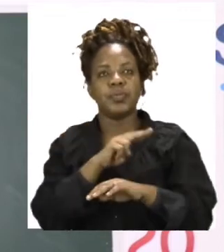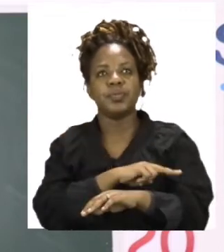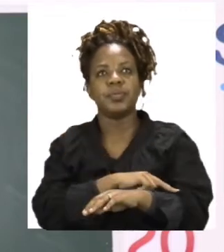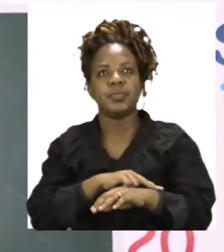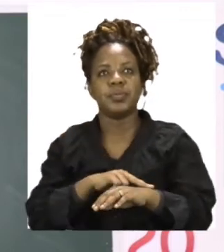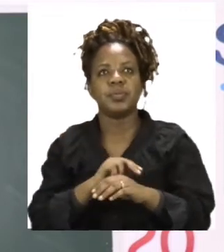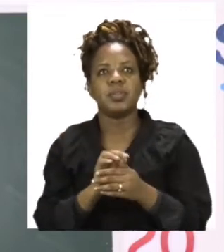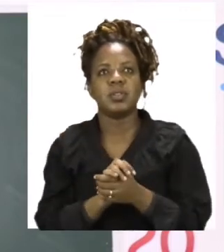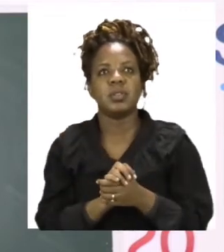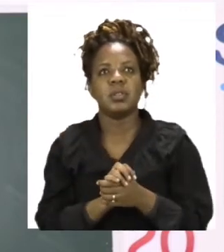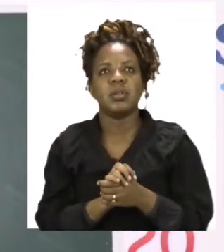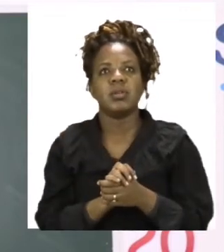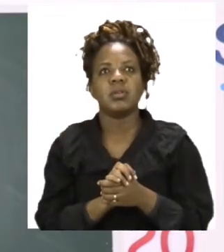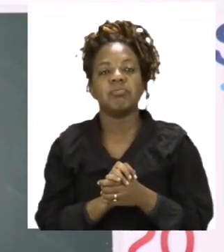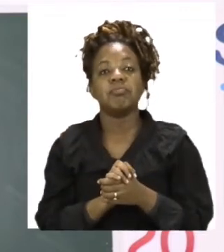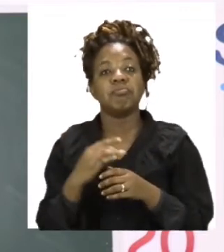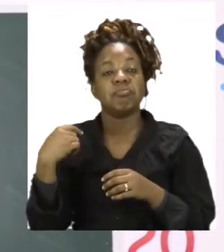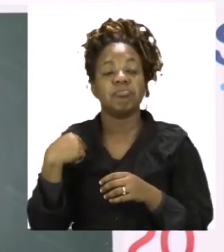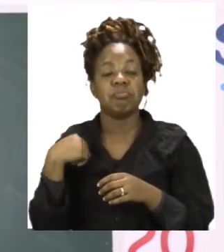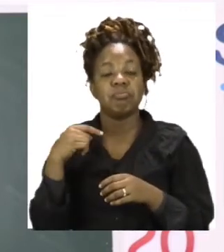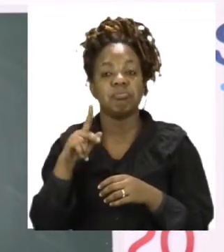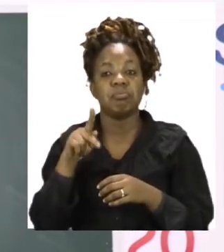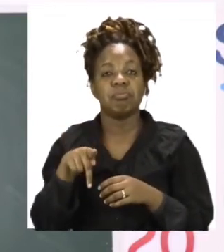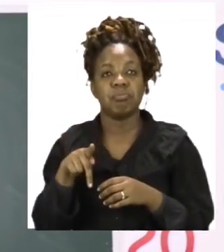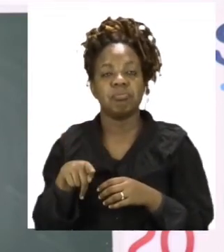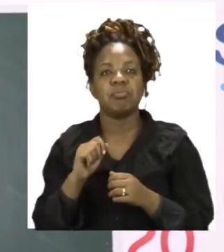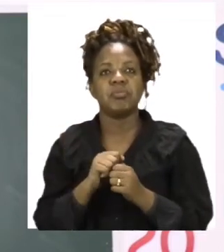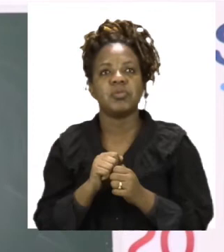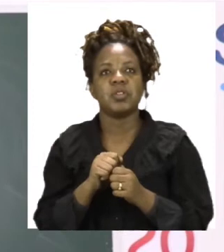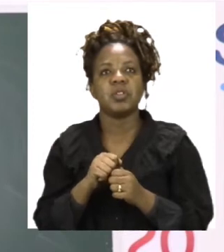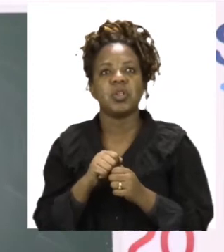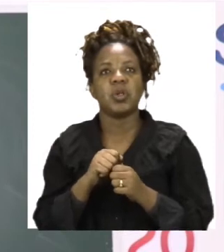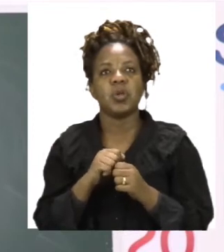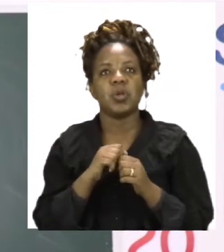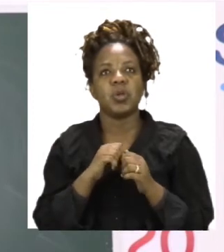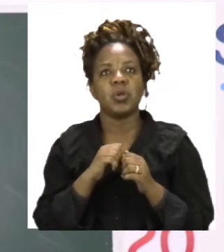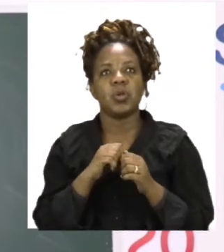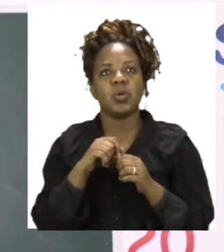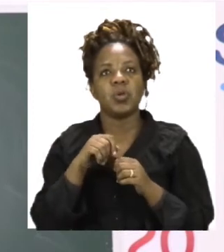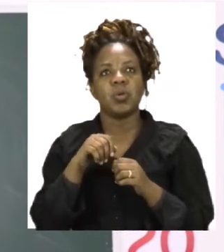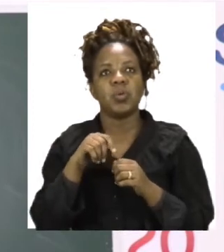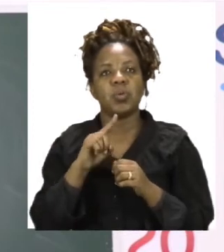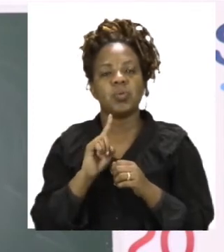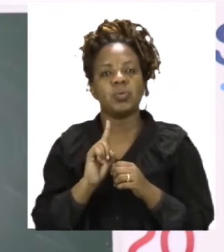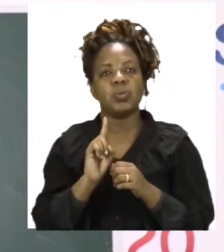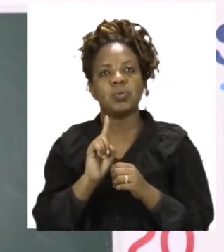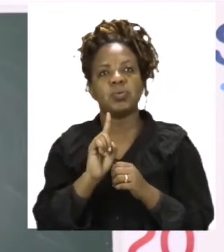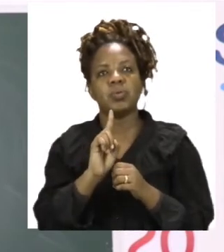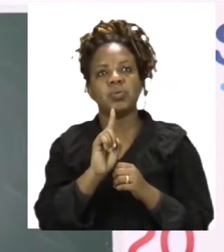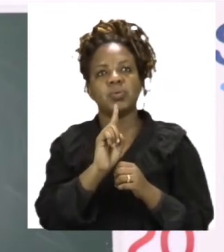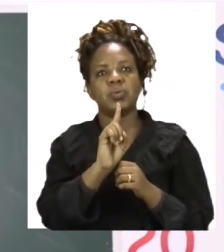Petrus is moving from house 0, he comes out of house 0, and then he moves down the